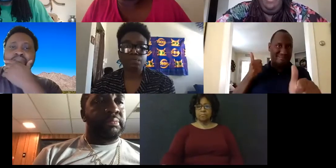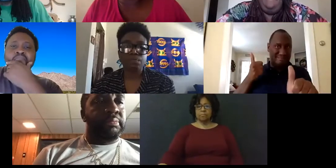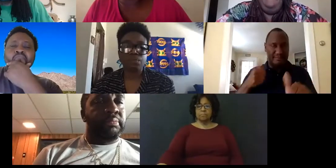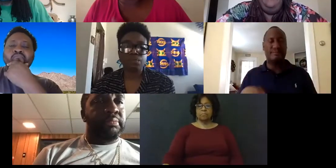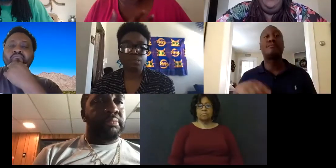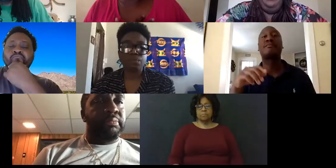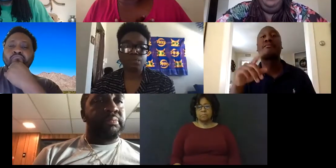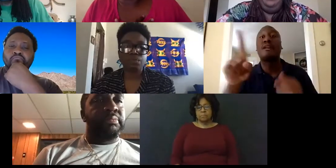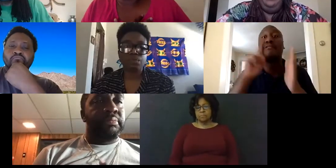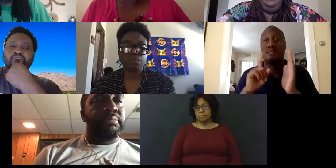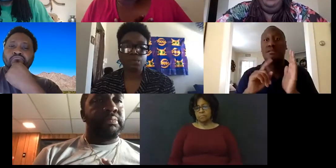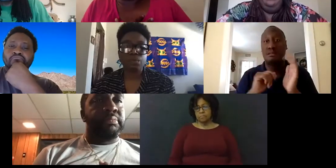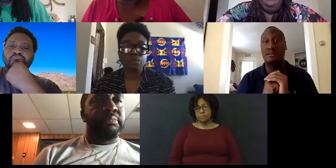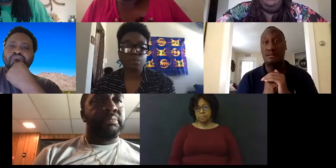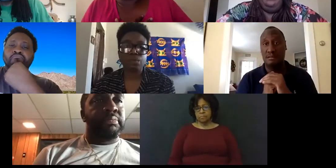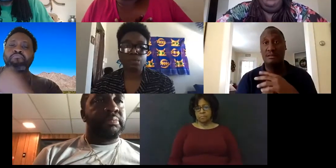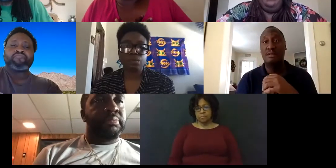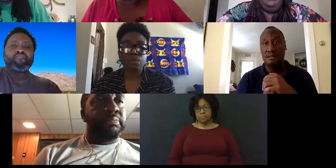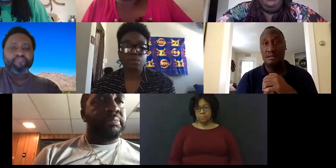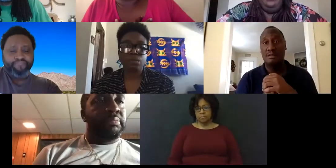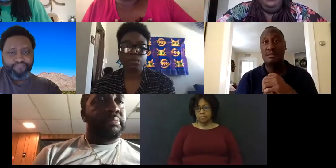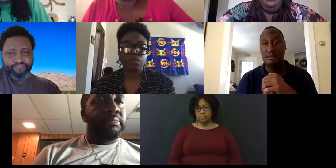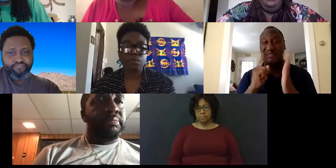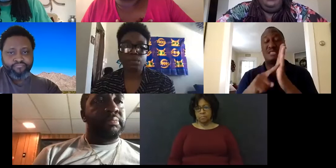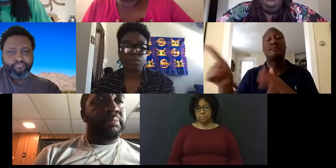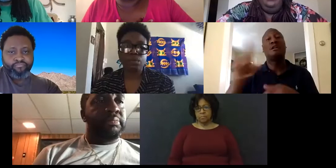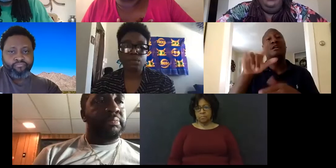the access. We don't. We lag in information.